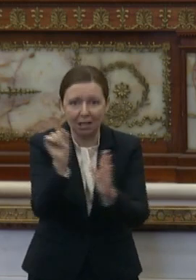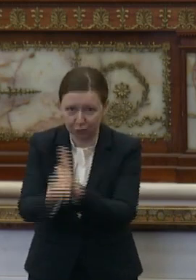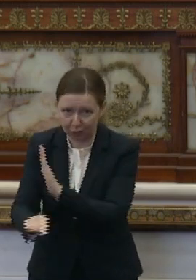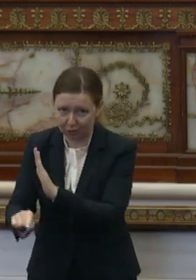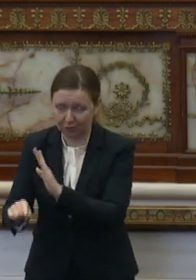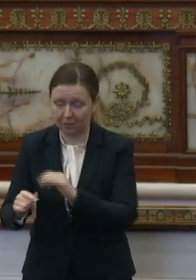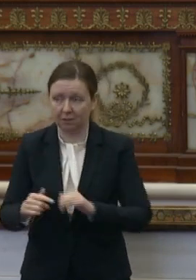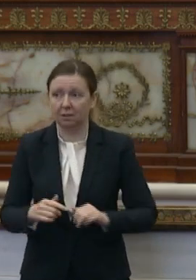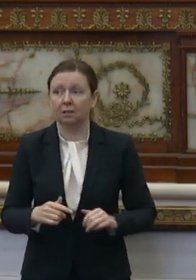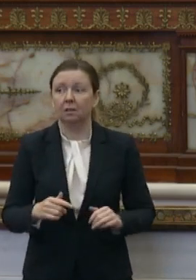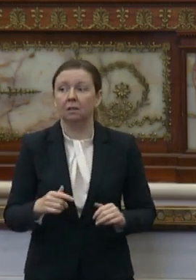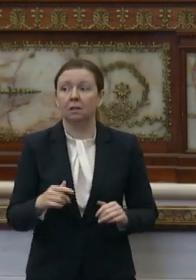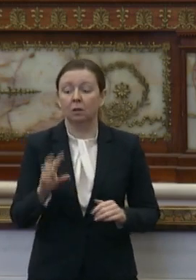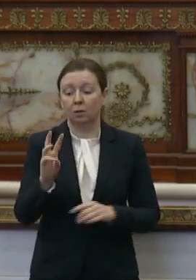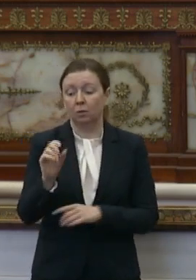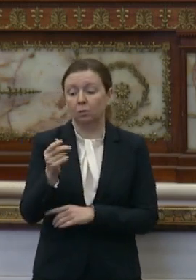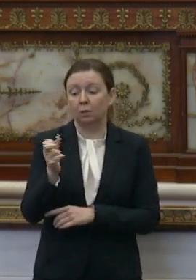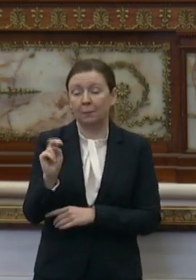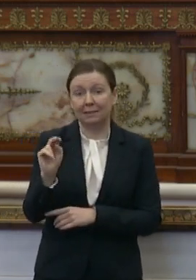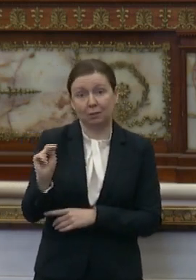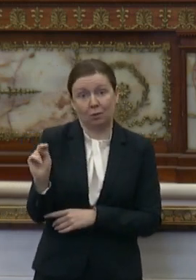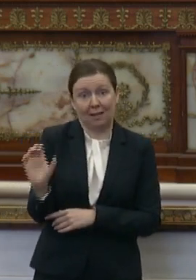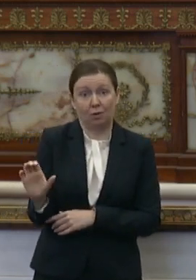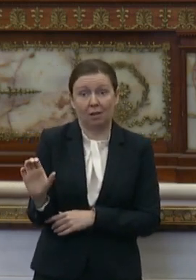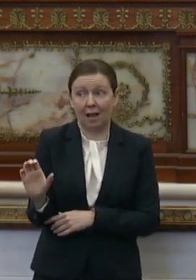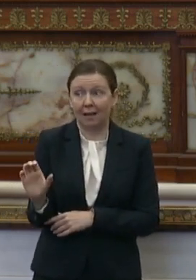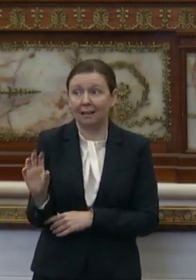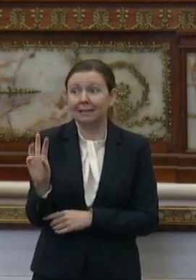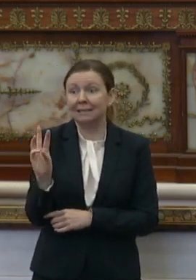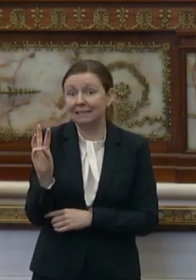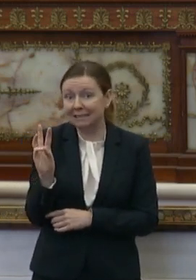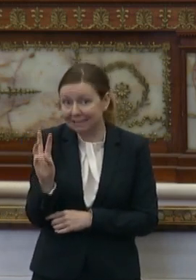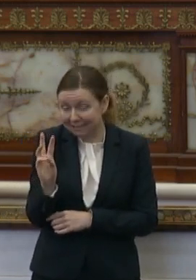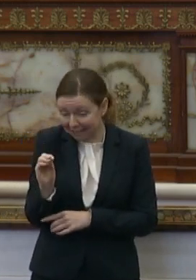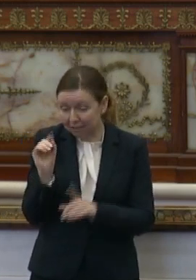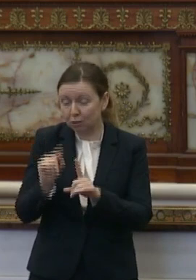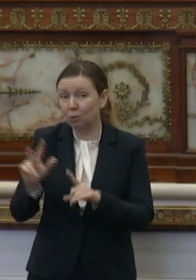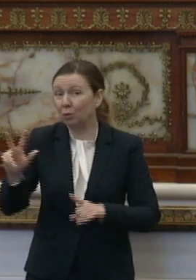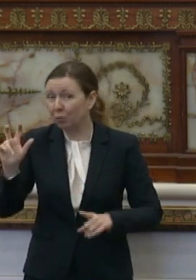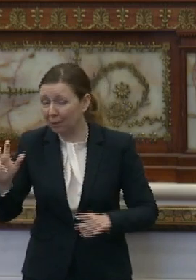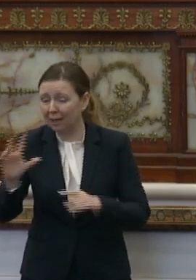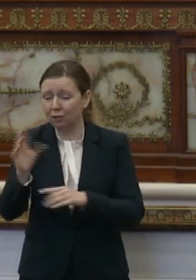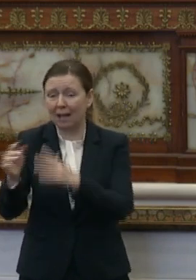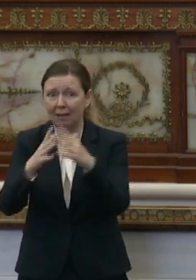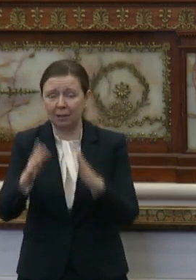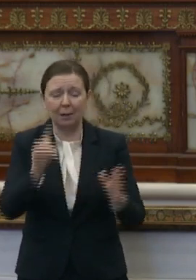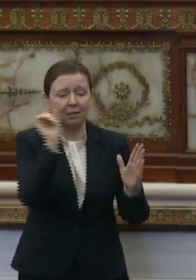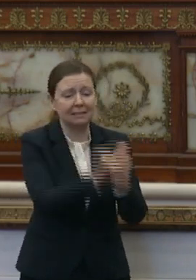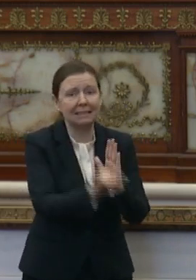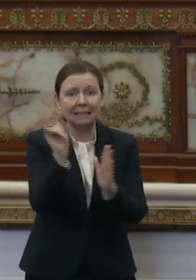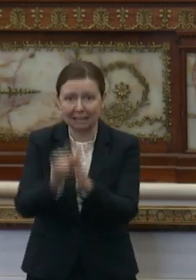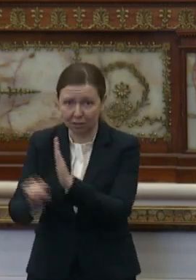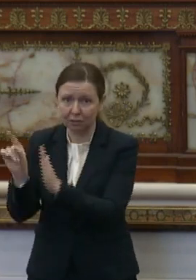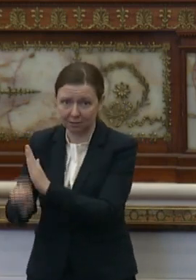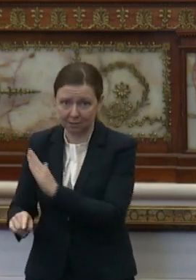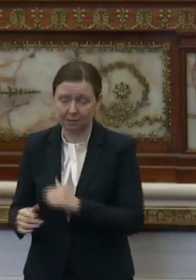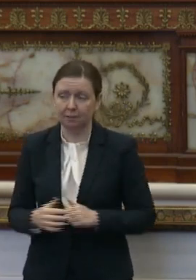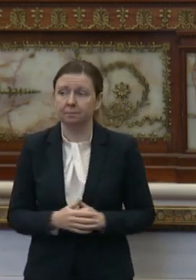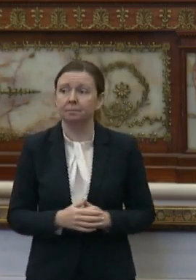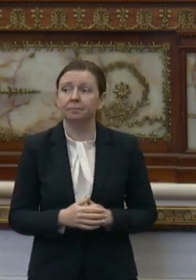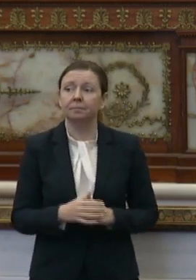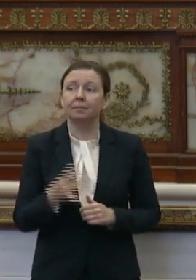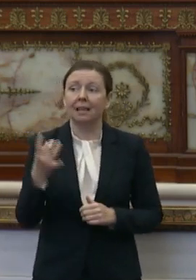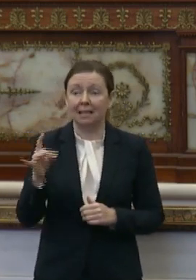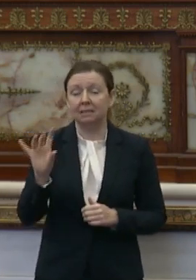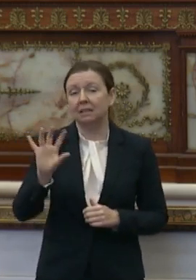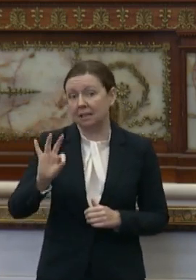and killed. Wilmington, North Carolina, 60 to 300 African-Americans were killed and massacred.